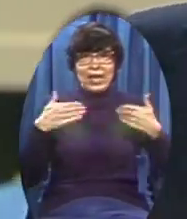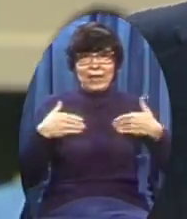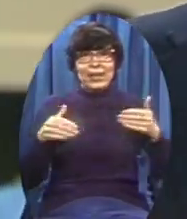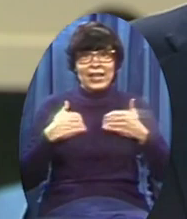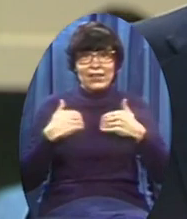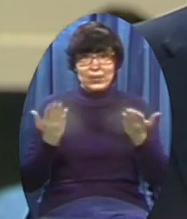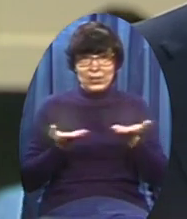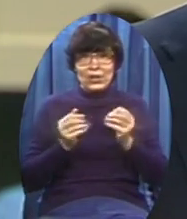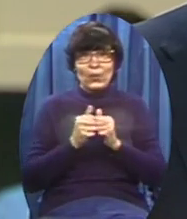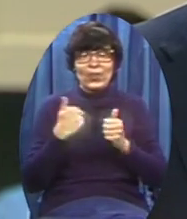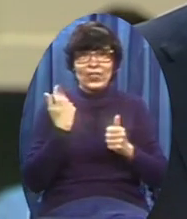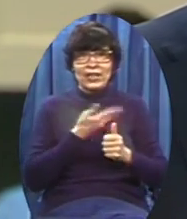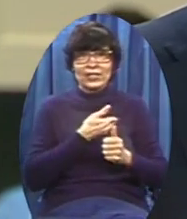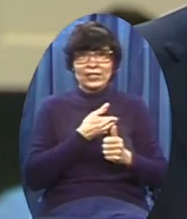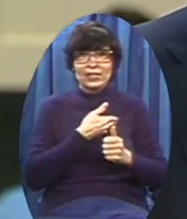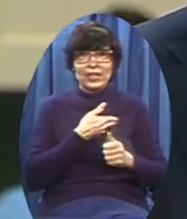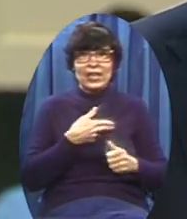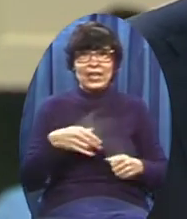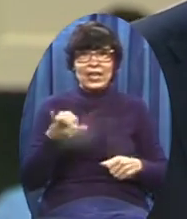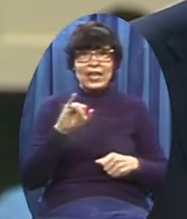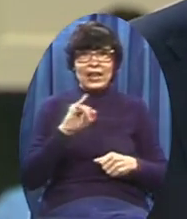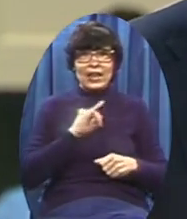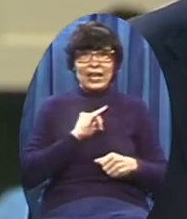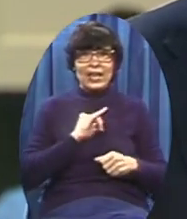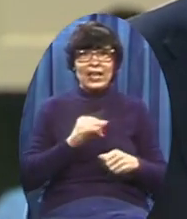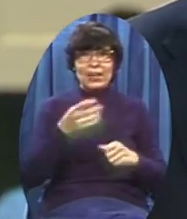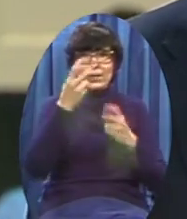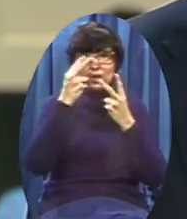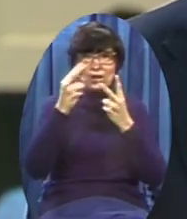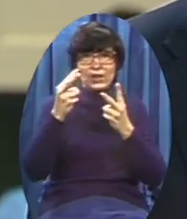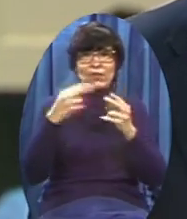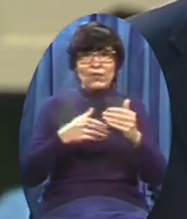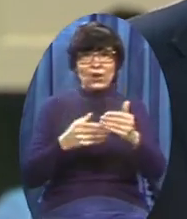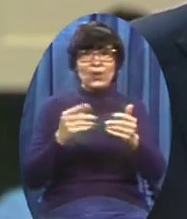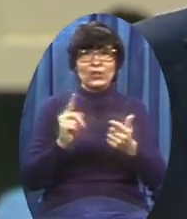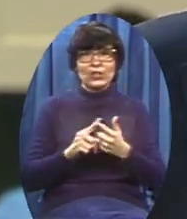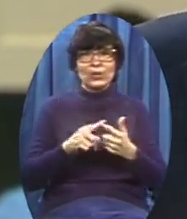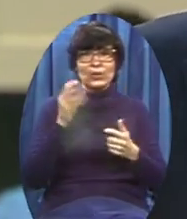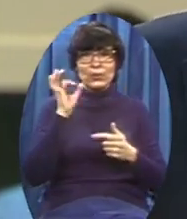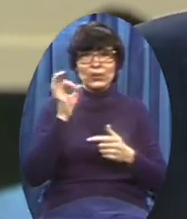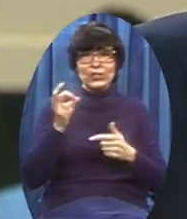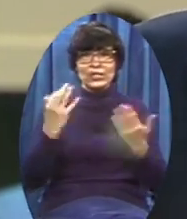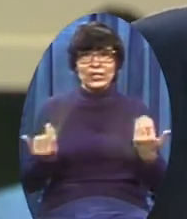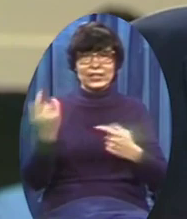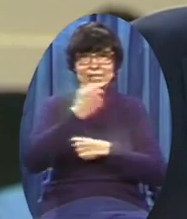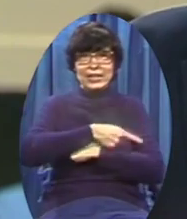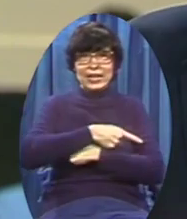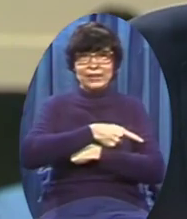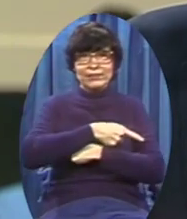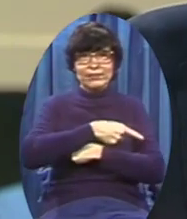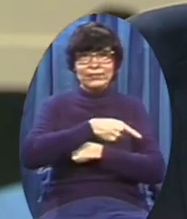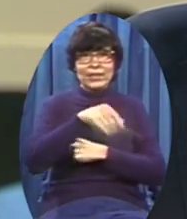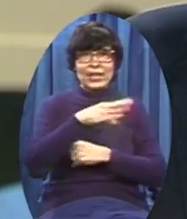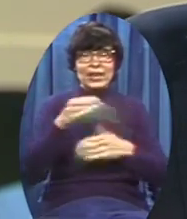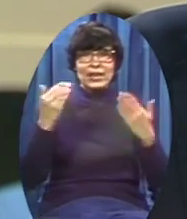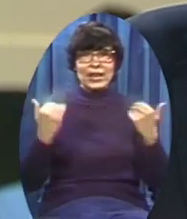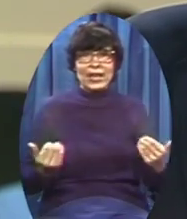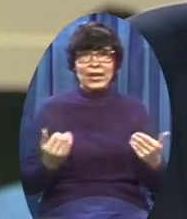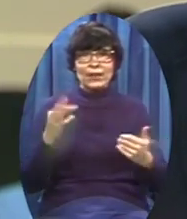looking forward to his message today. Right now, Robbie Heiner's coming to sing for